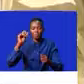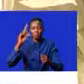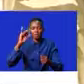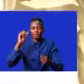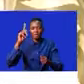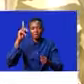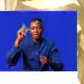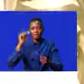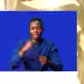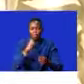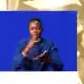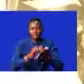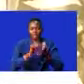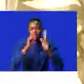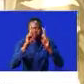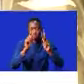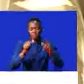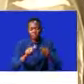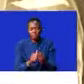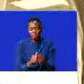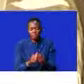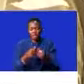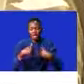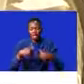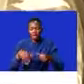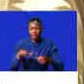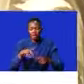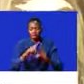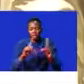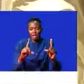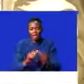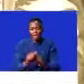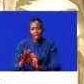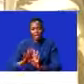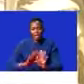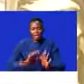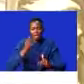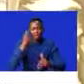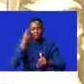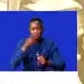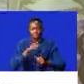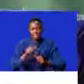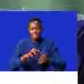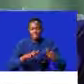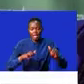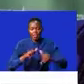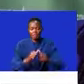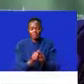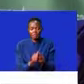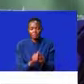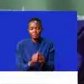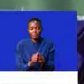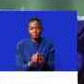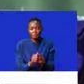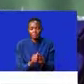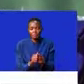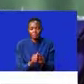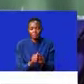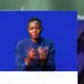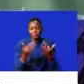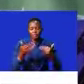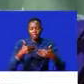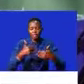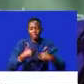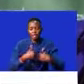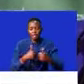ma Kisumu nyaka ket ayanga lope go ma owe kaka kar rito lee mag bungu. And we've had